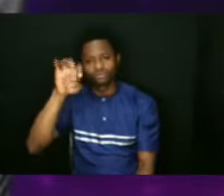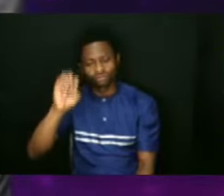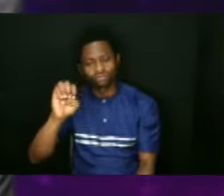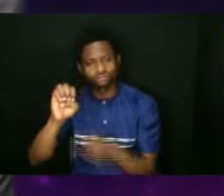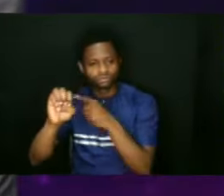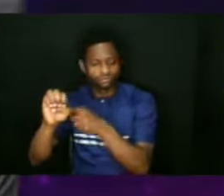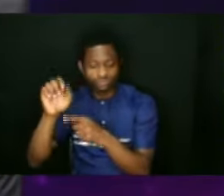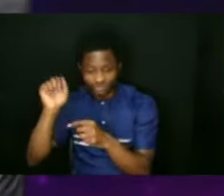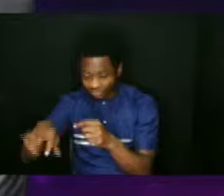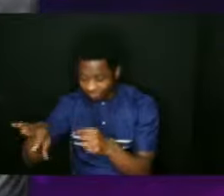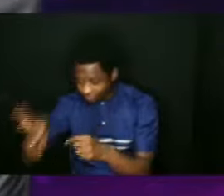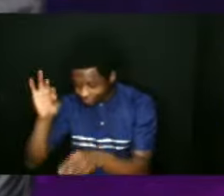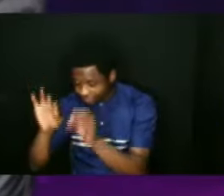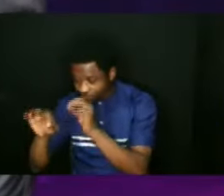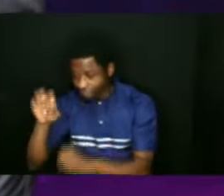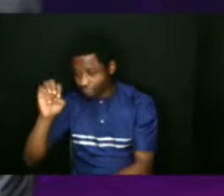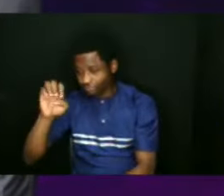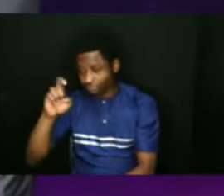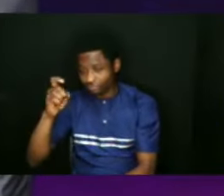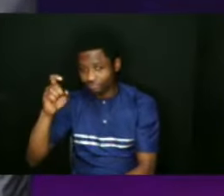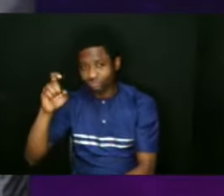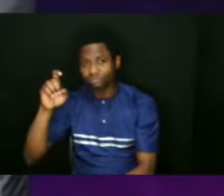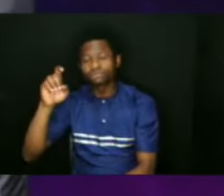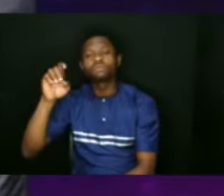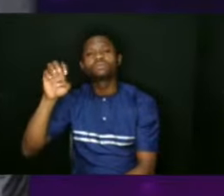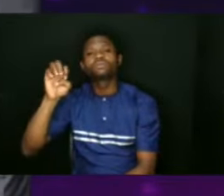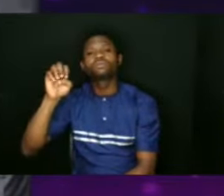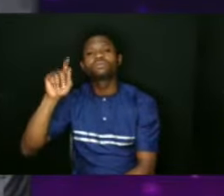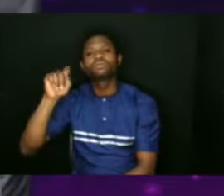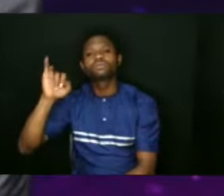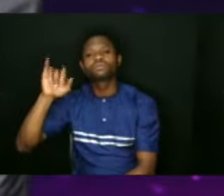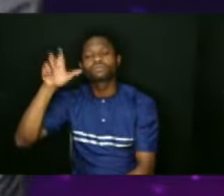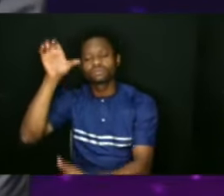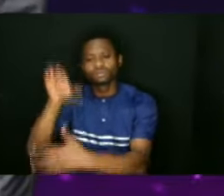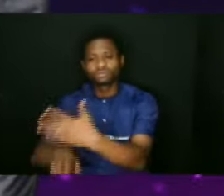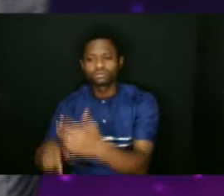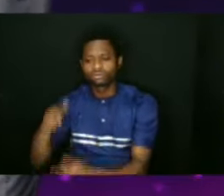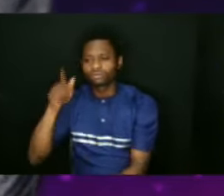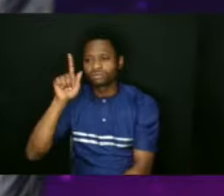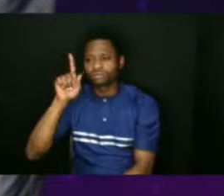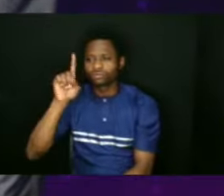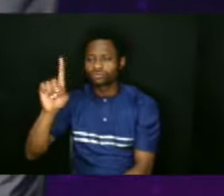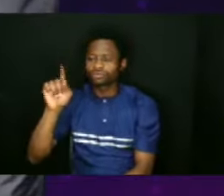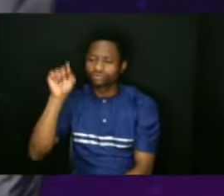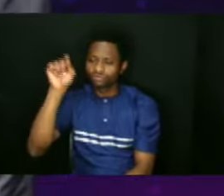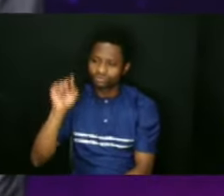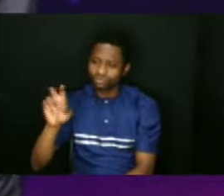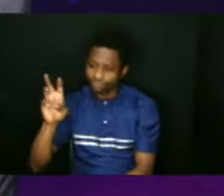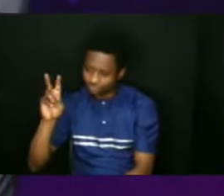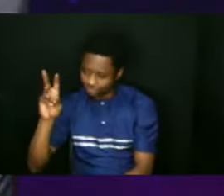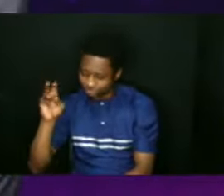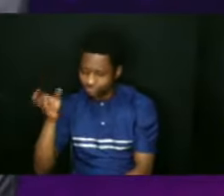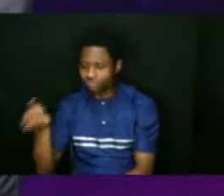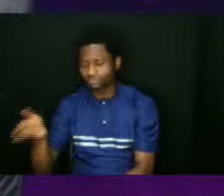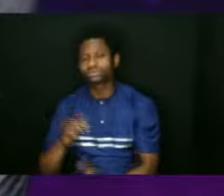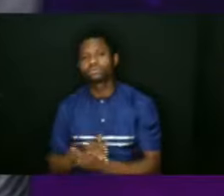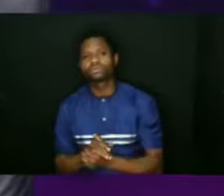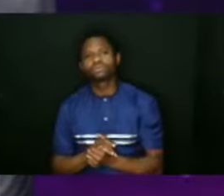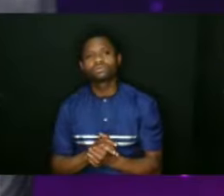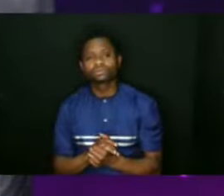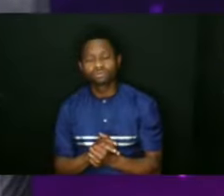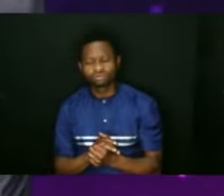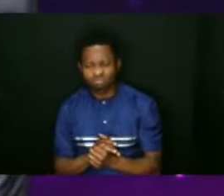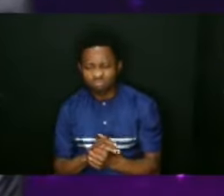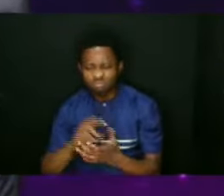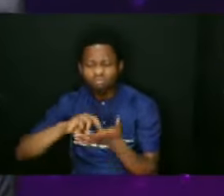Ezekiel chapter 1, verse 16. Now we also show deep for Ezekiel Humana tip akunyemudu siana ewo. Chrysolite means